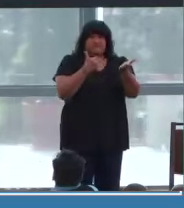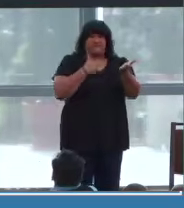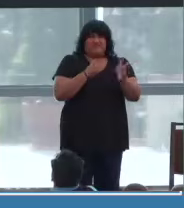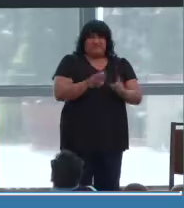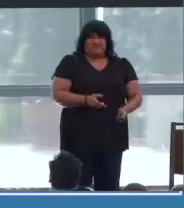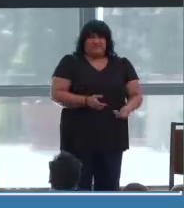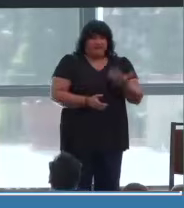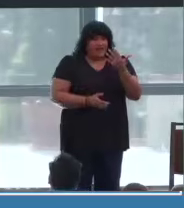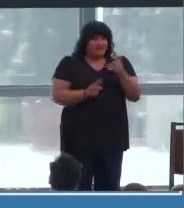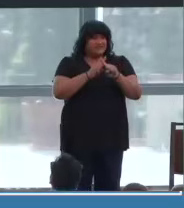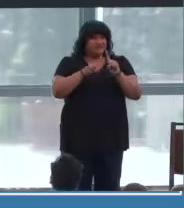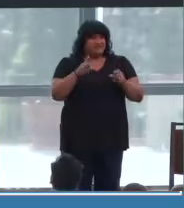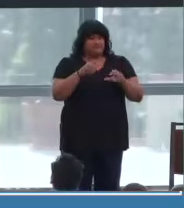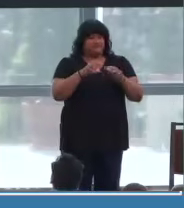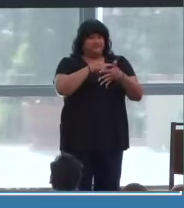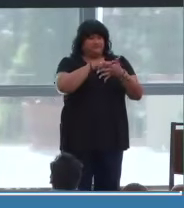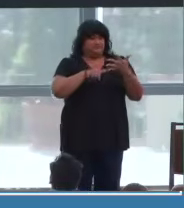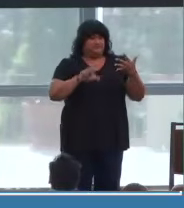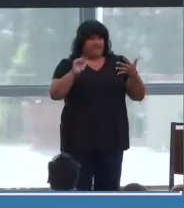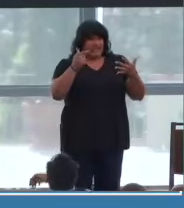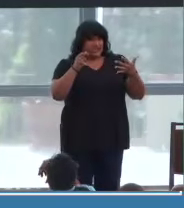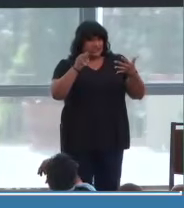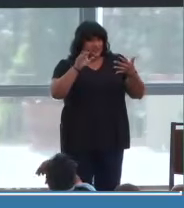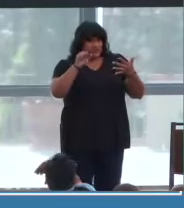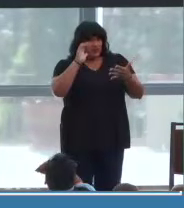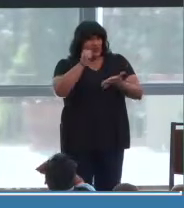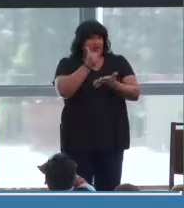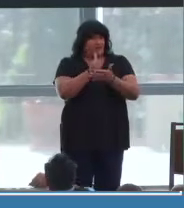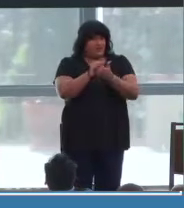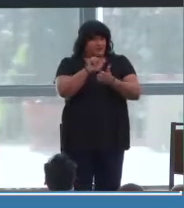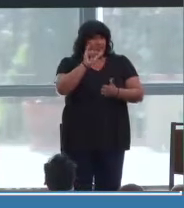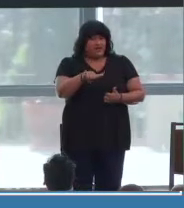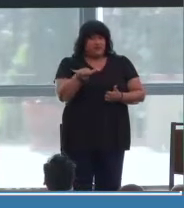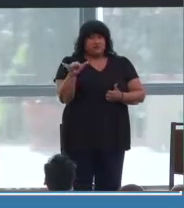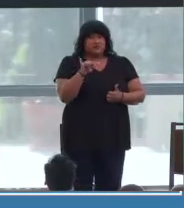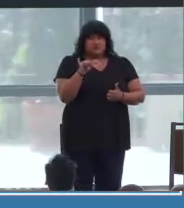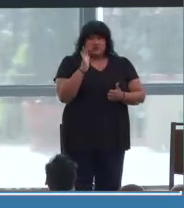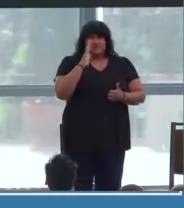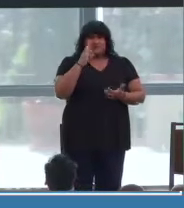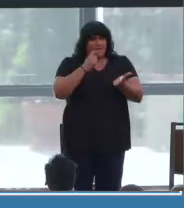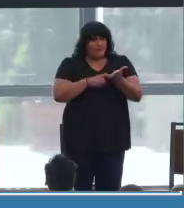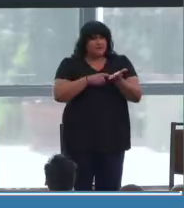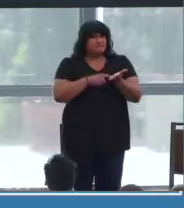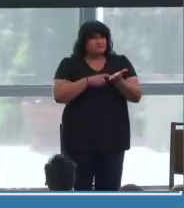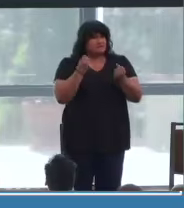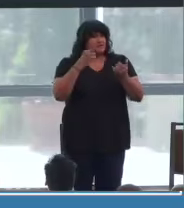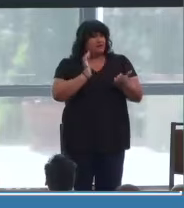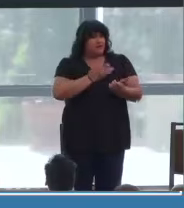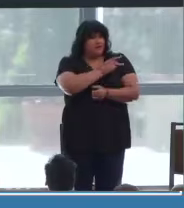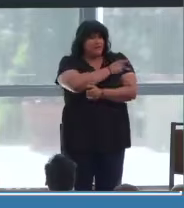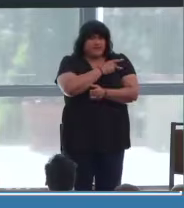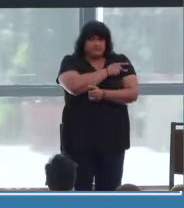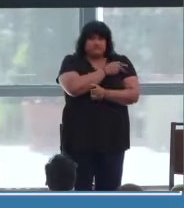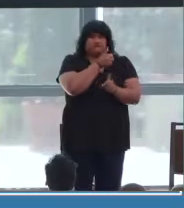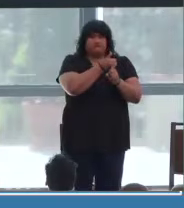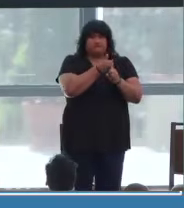different agents that will help Sjogren. So we're going to see a lot of our patients being